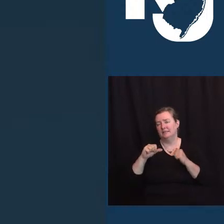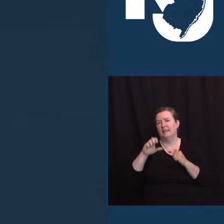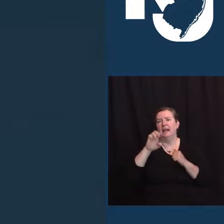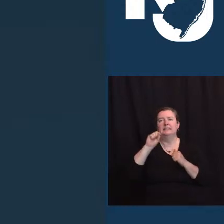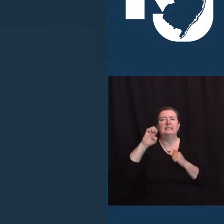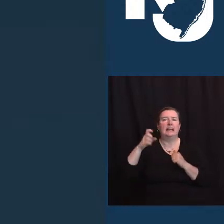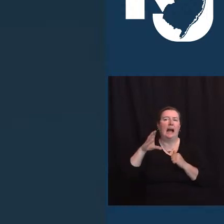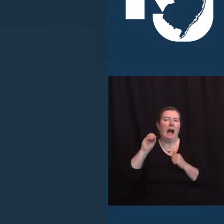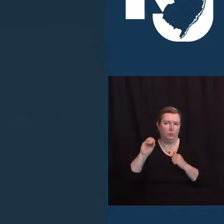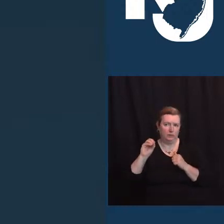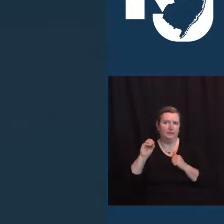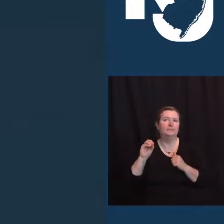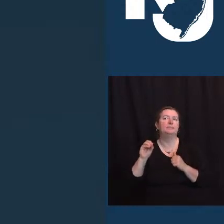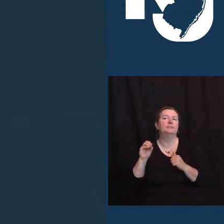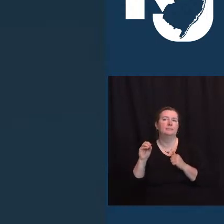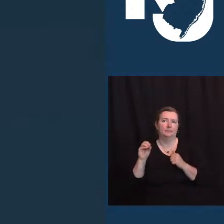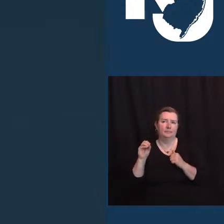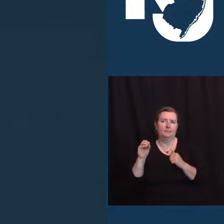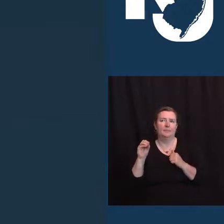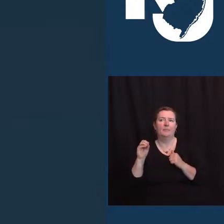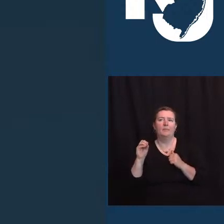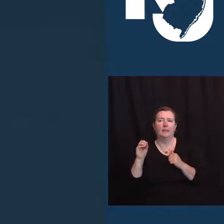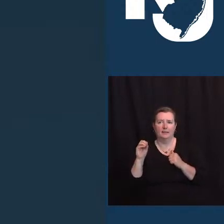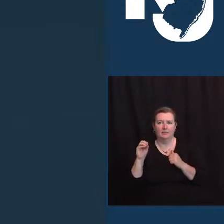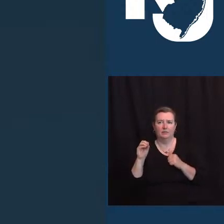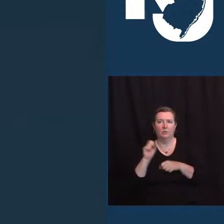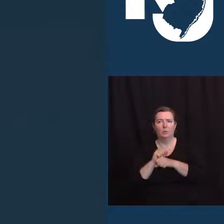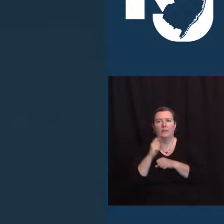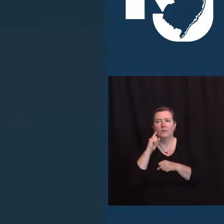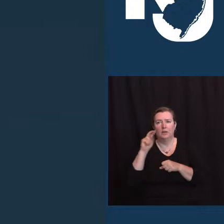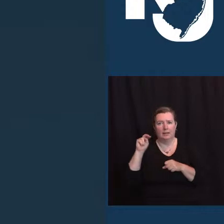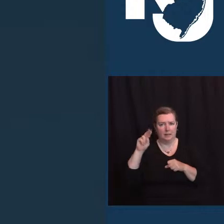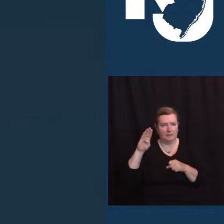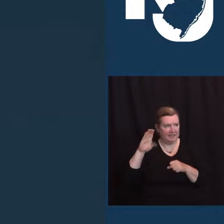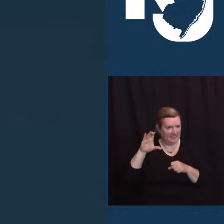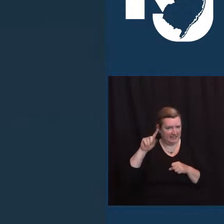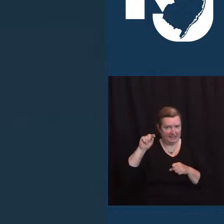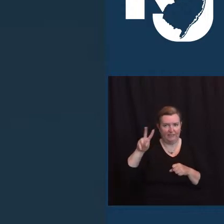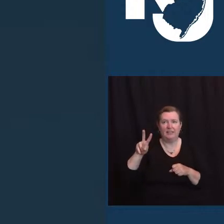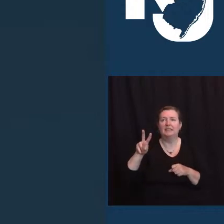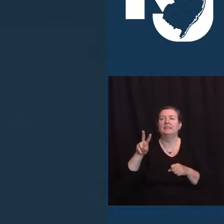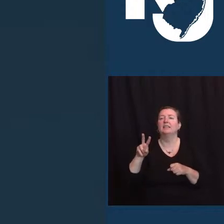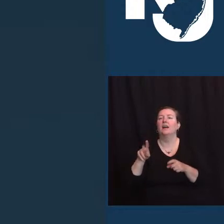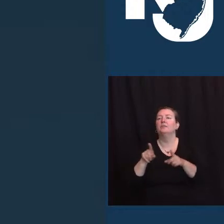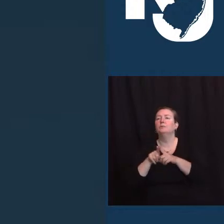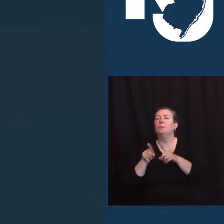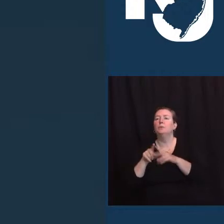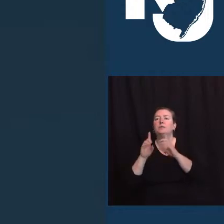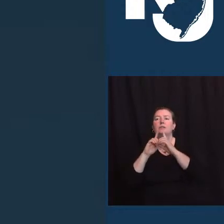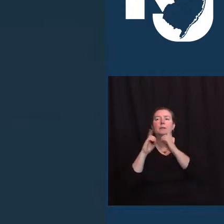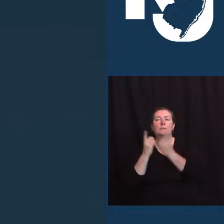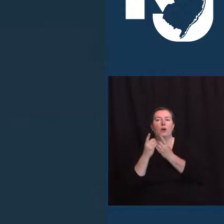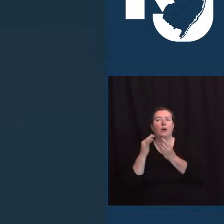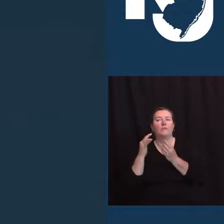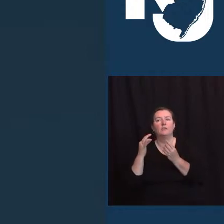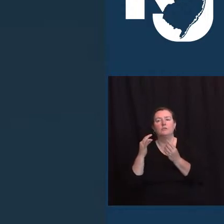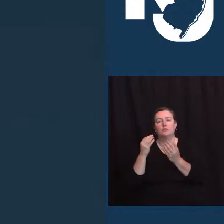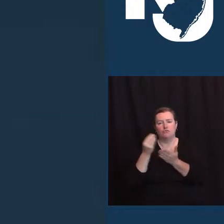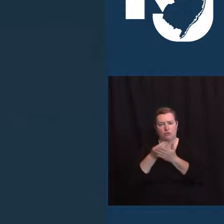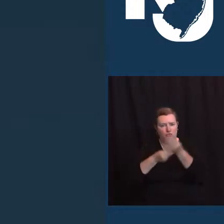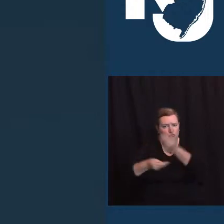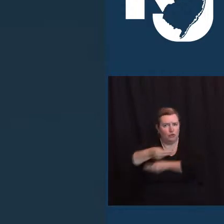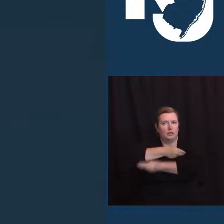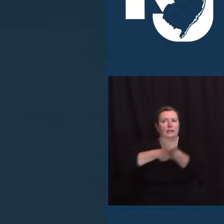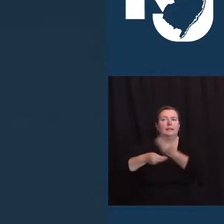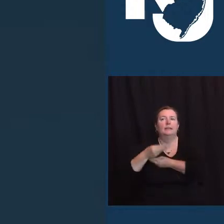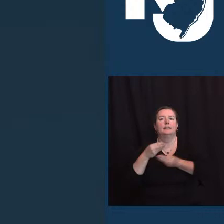Park. Though she worked for NBC in the Federal Department of the Treasury, she returned to the banks of the Raritan River and worked